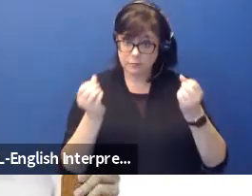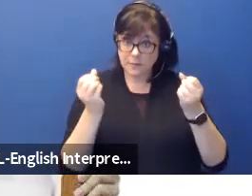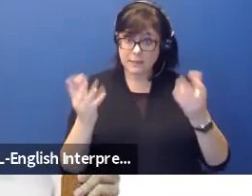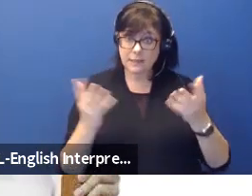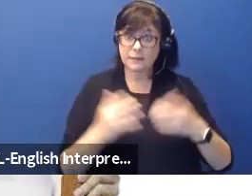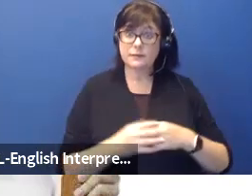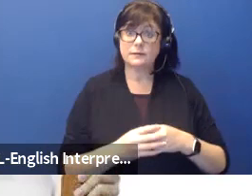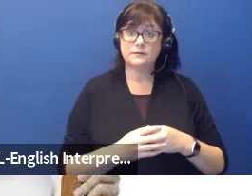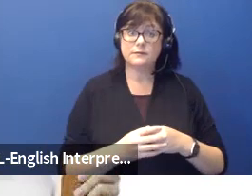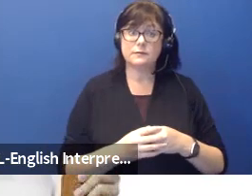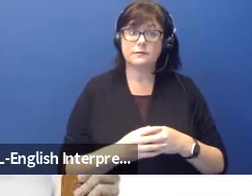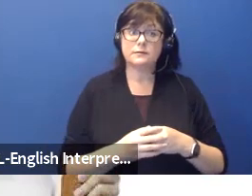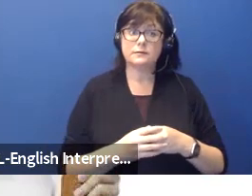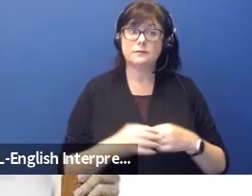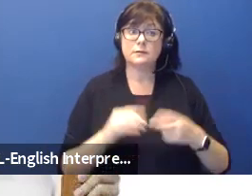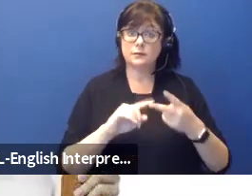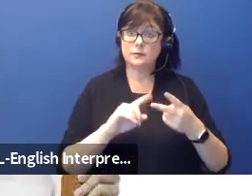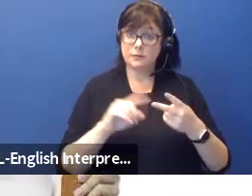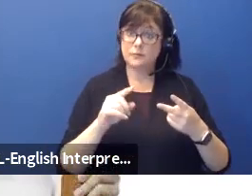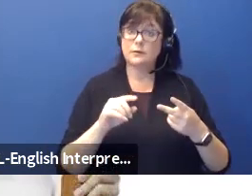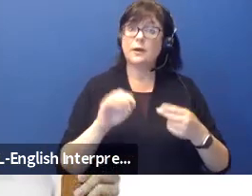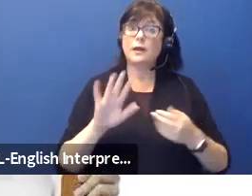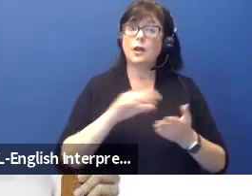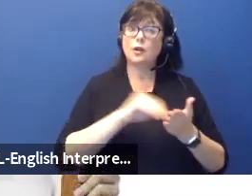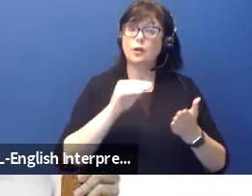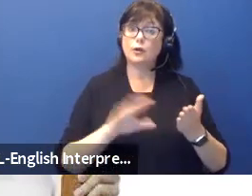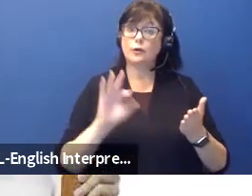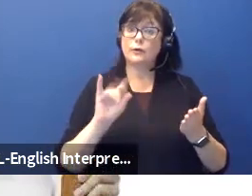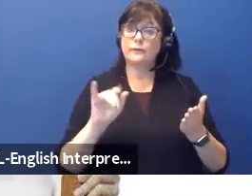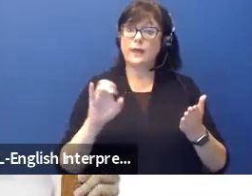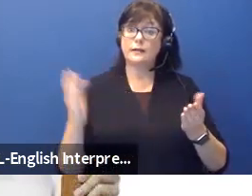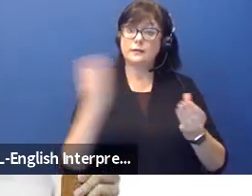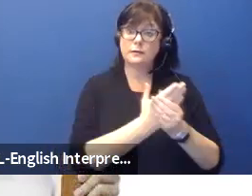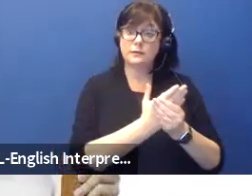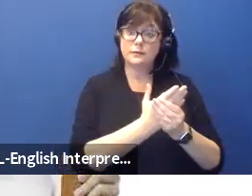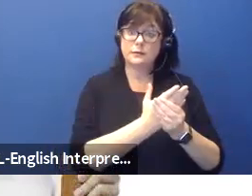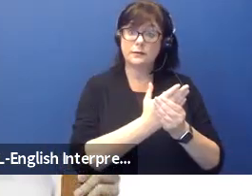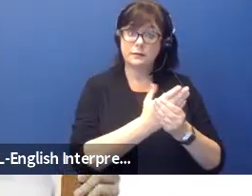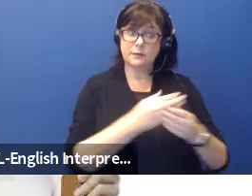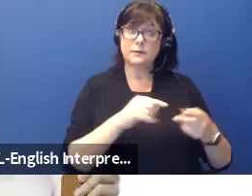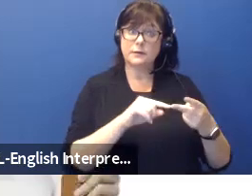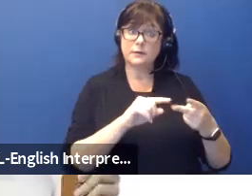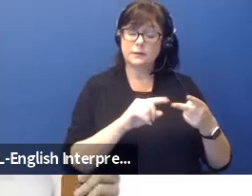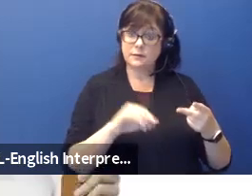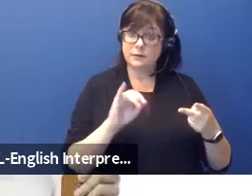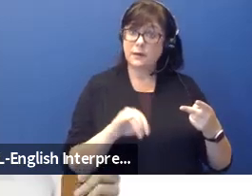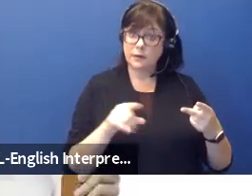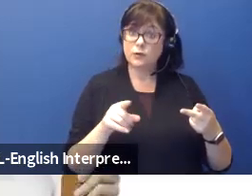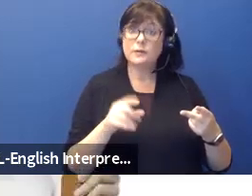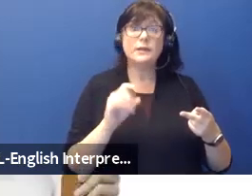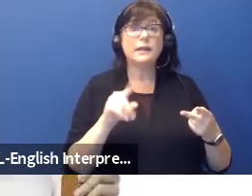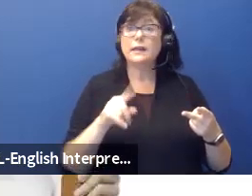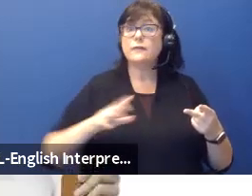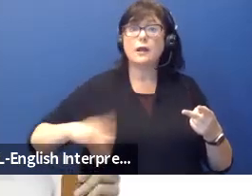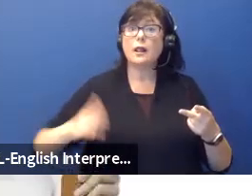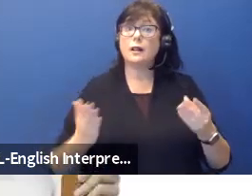everything else, if it's not in the file, it didn't happen. So it's important to have a record of your issuing and completion of the exit